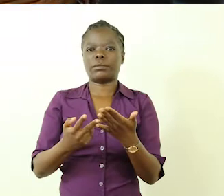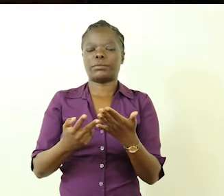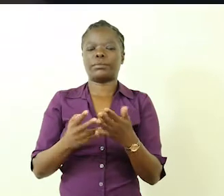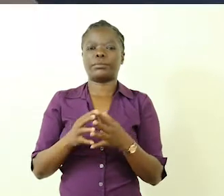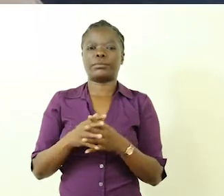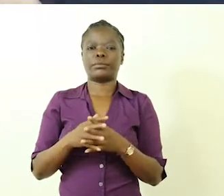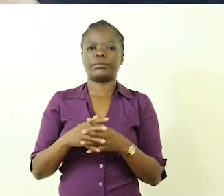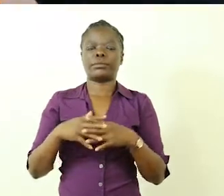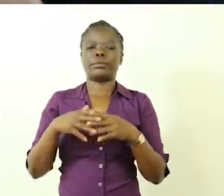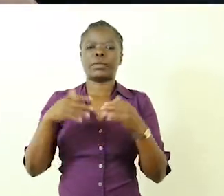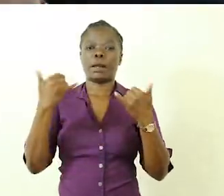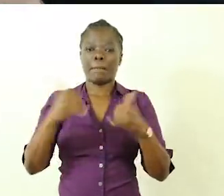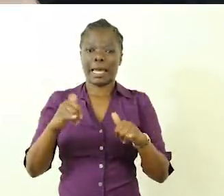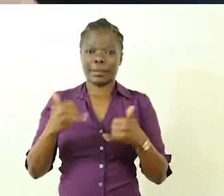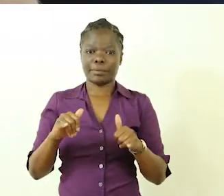Baba. Play.